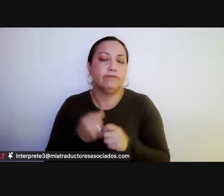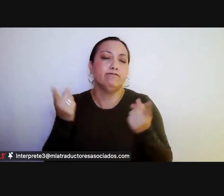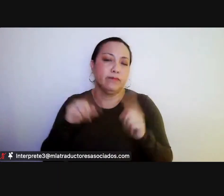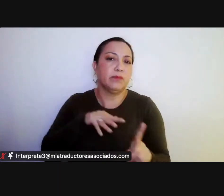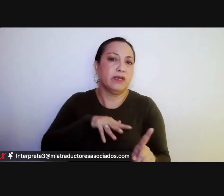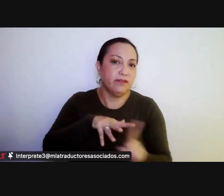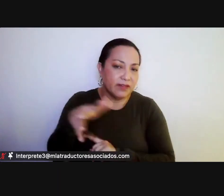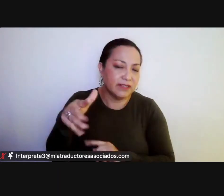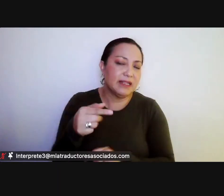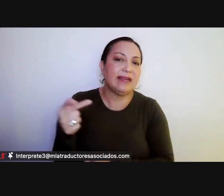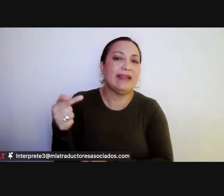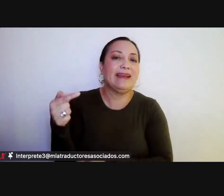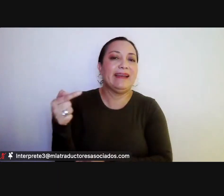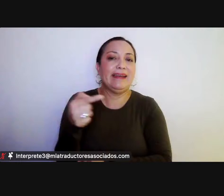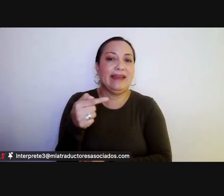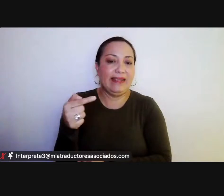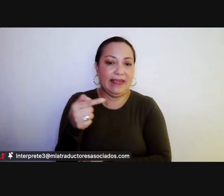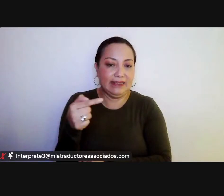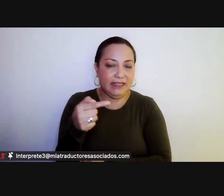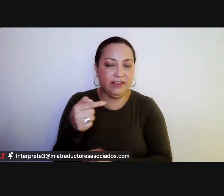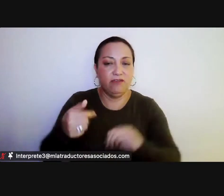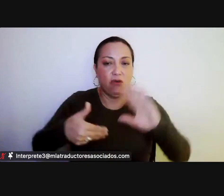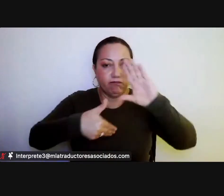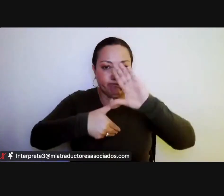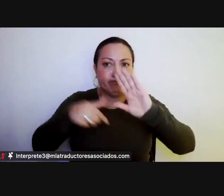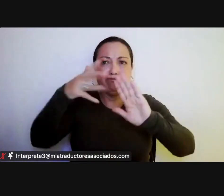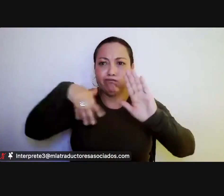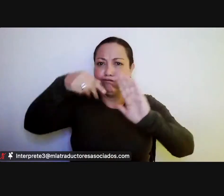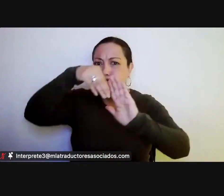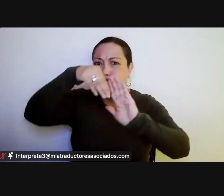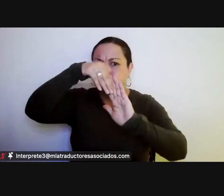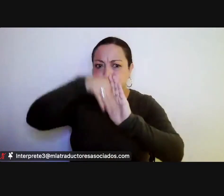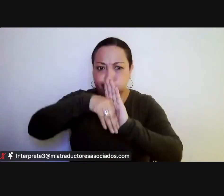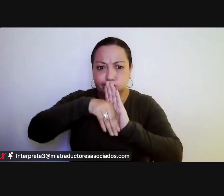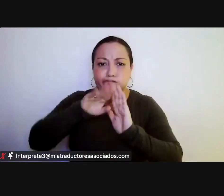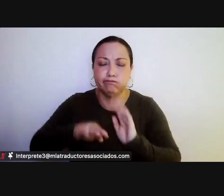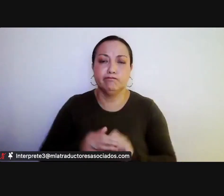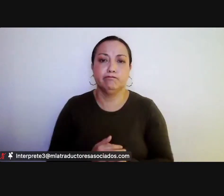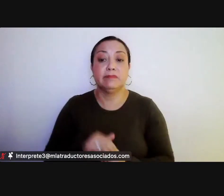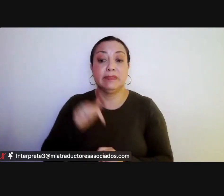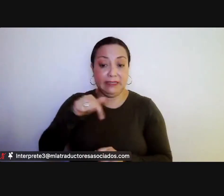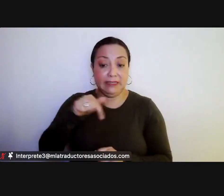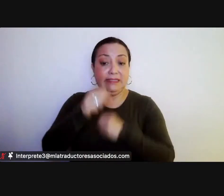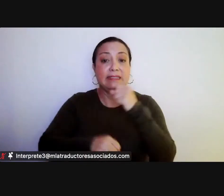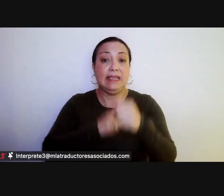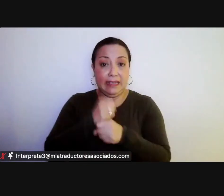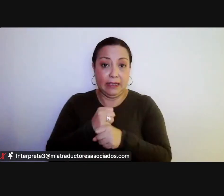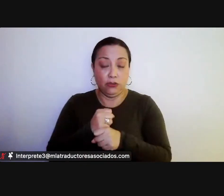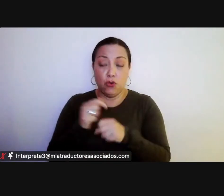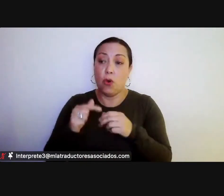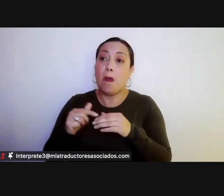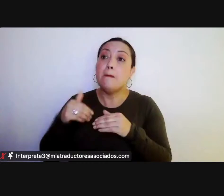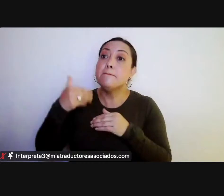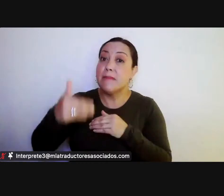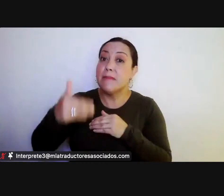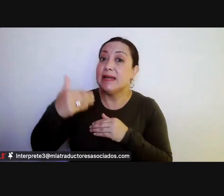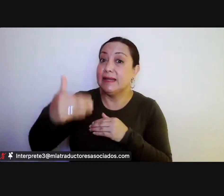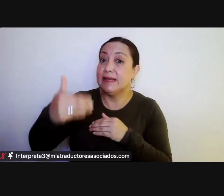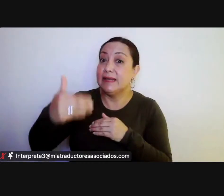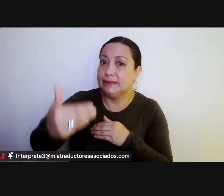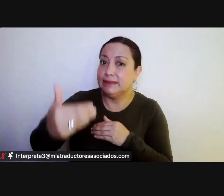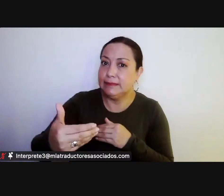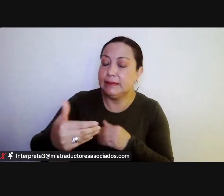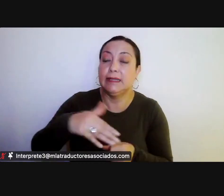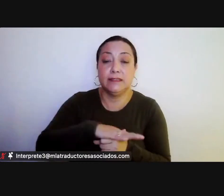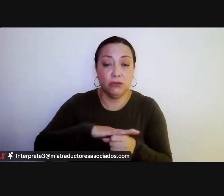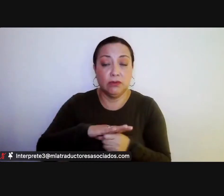well very negatively our countries. The scenario in this year and in the future is